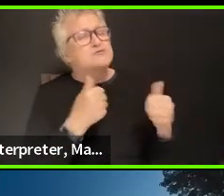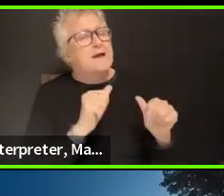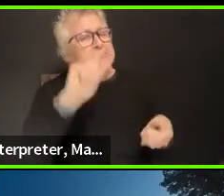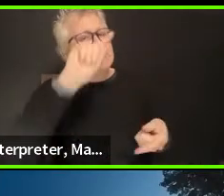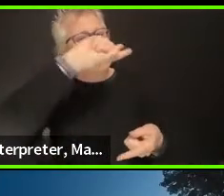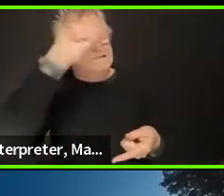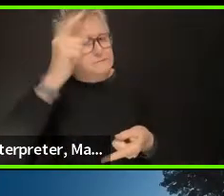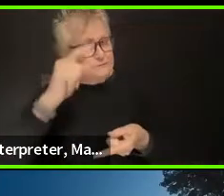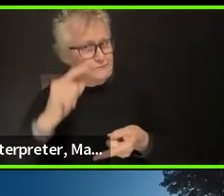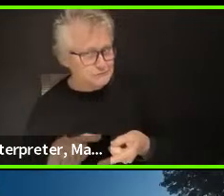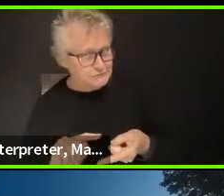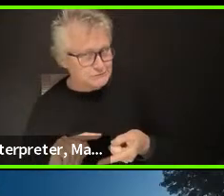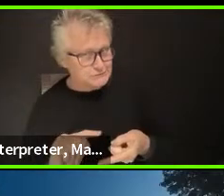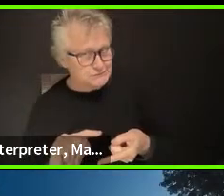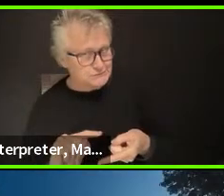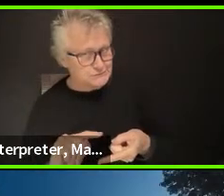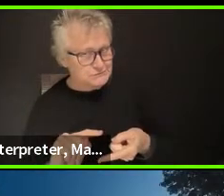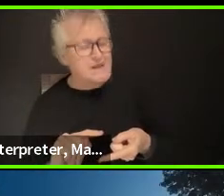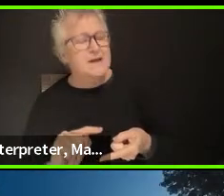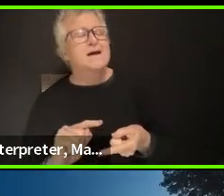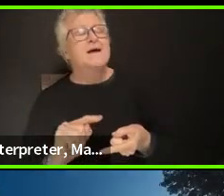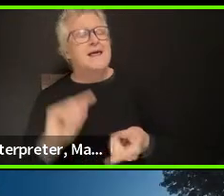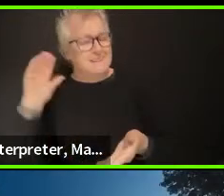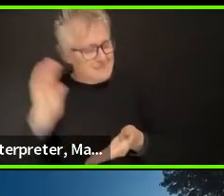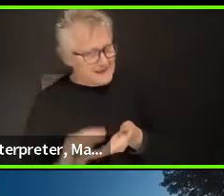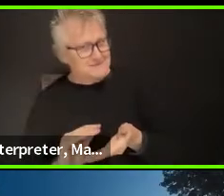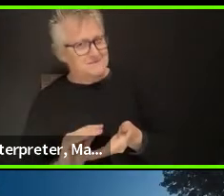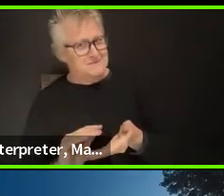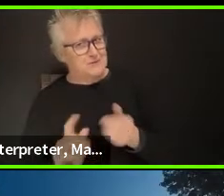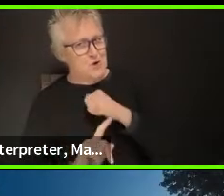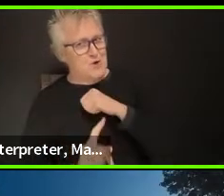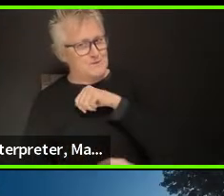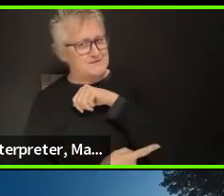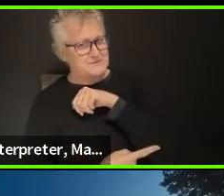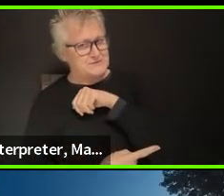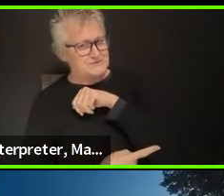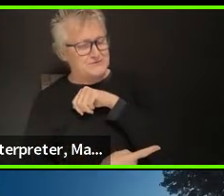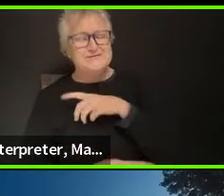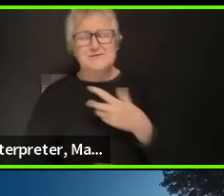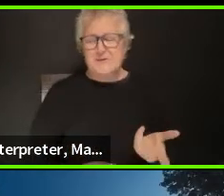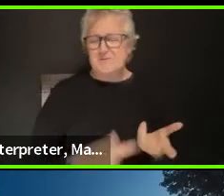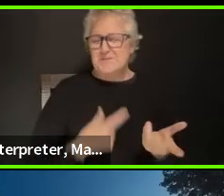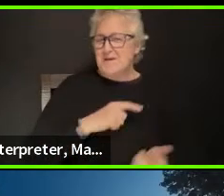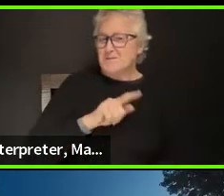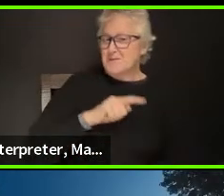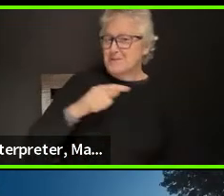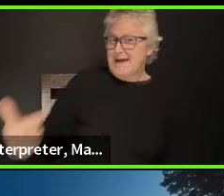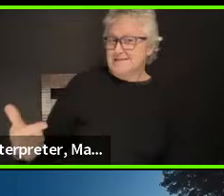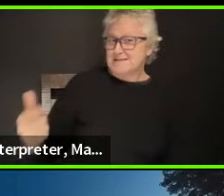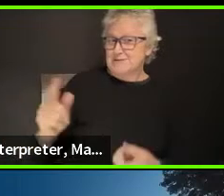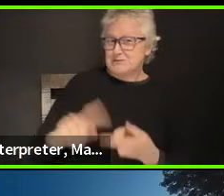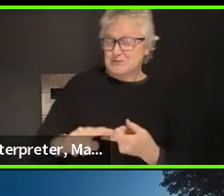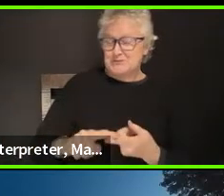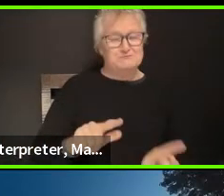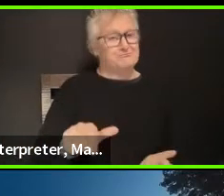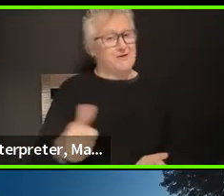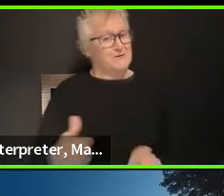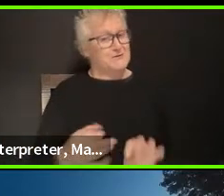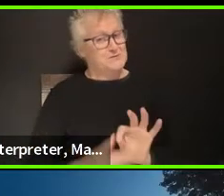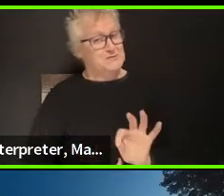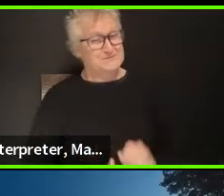So less garbage. And I will pass it to I think it's not